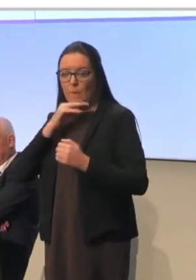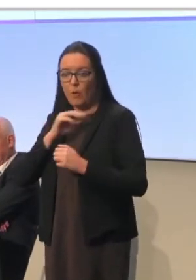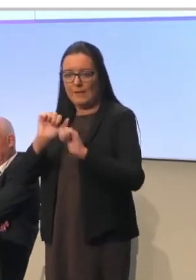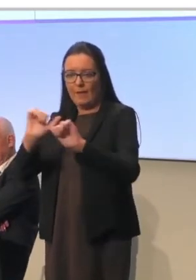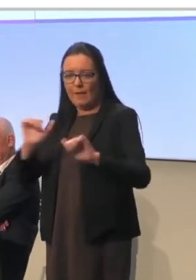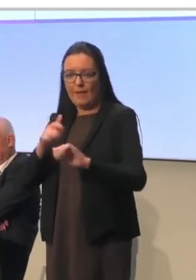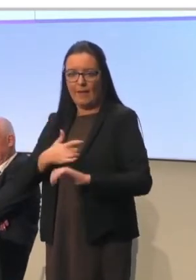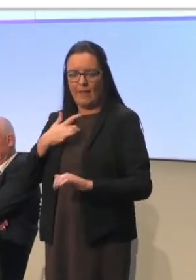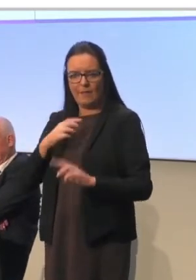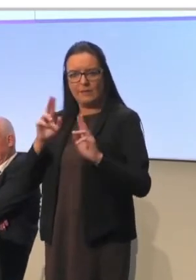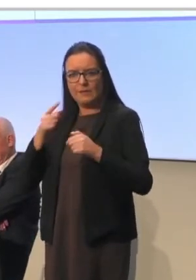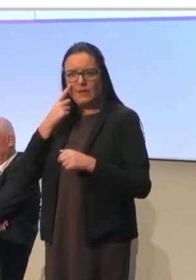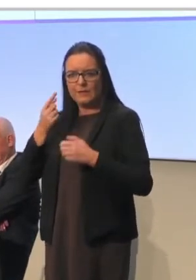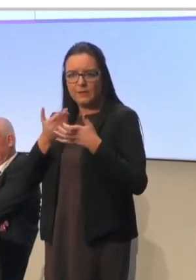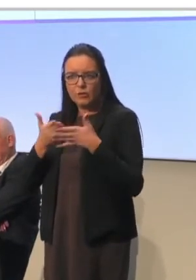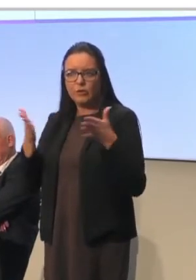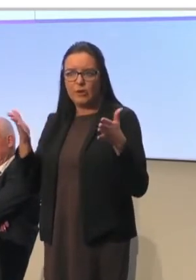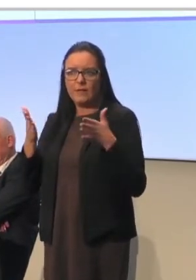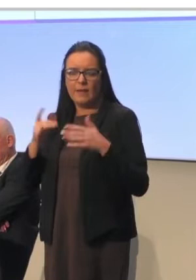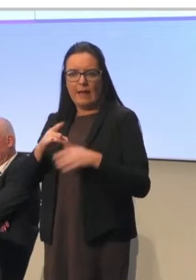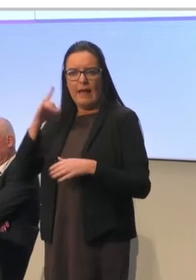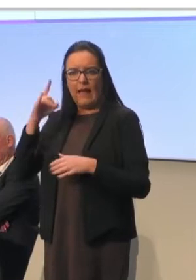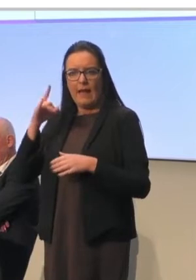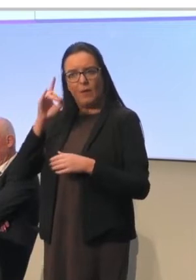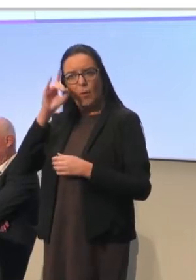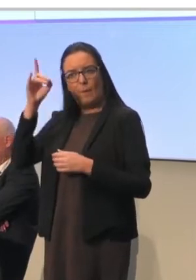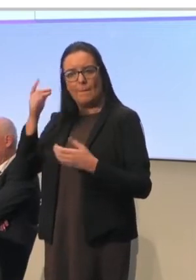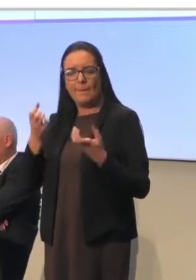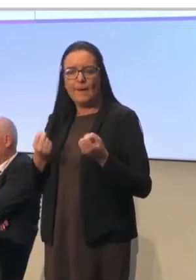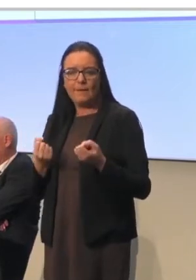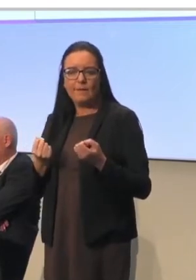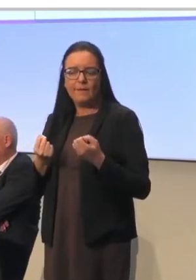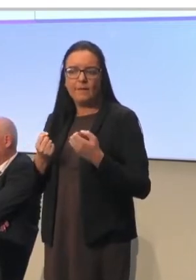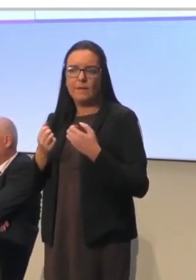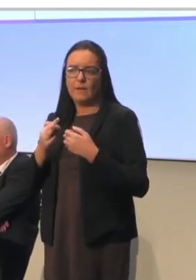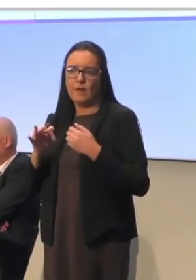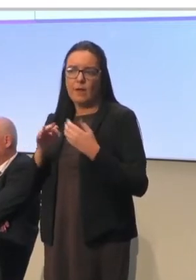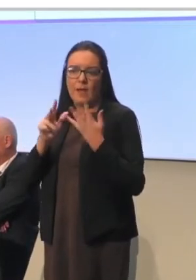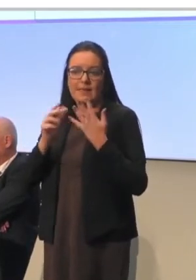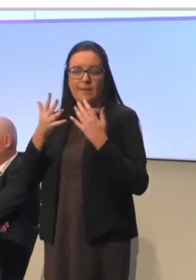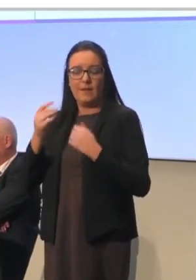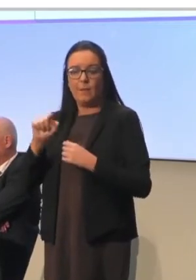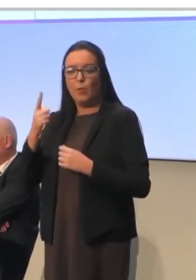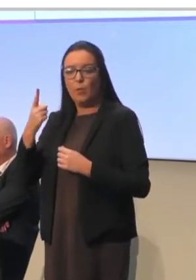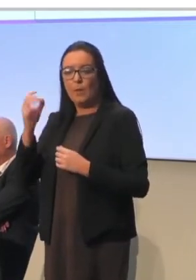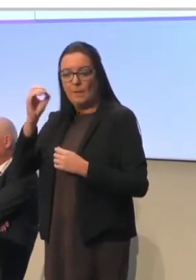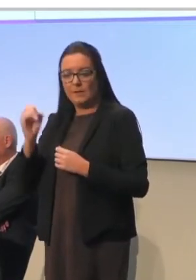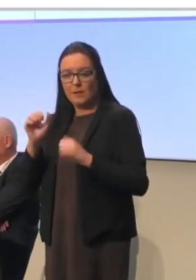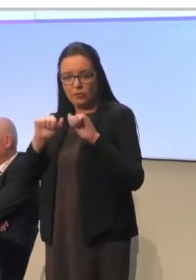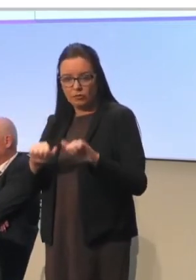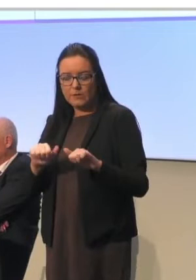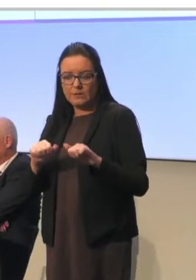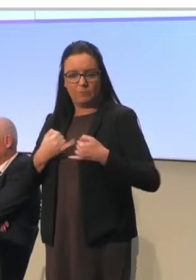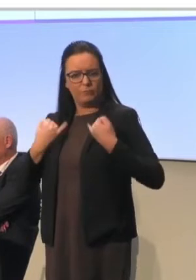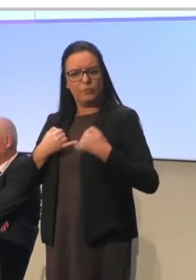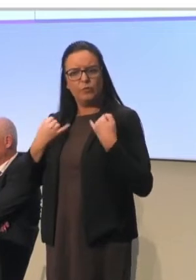you can see a general high level of optimism for the future, in that 85.1% agreed that they think they'll enjoy what